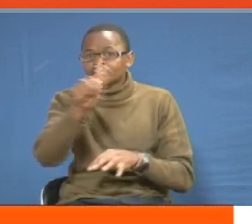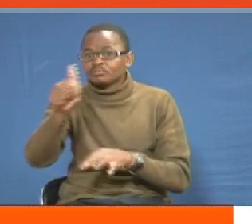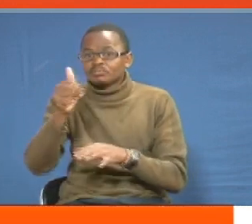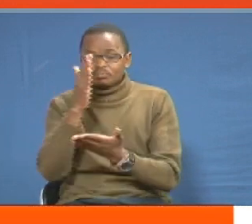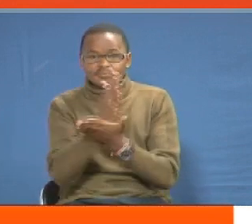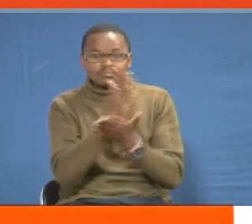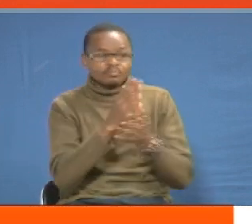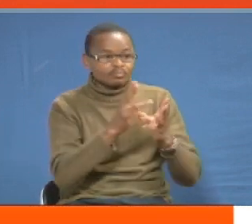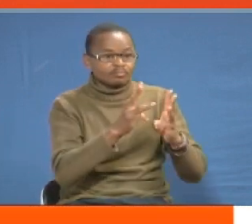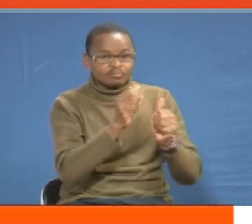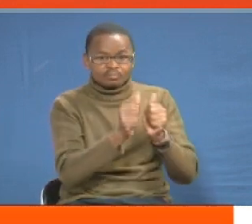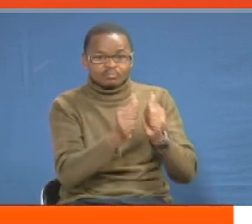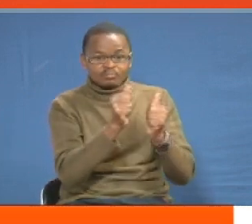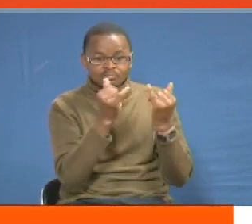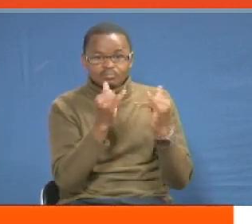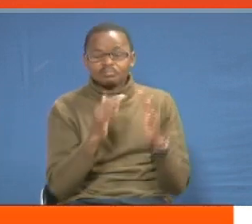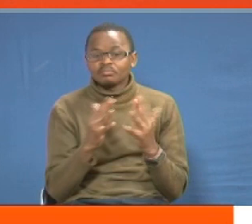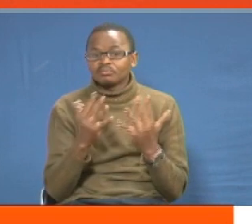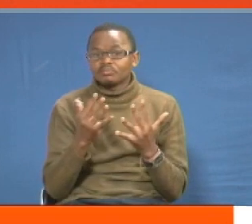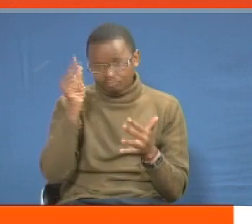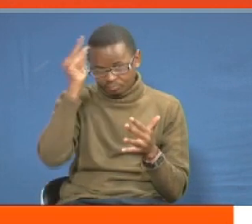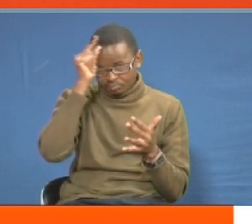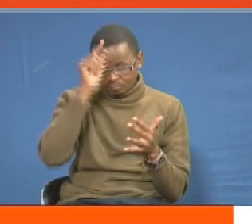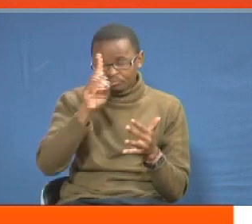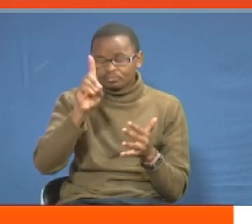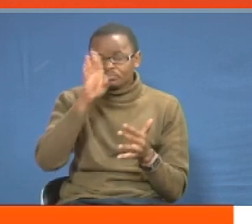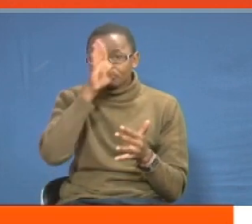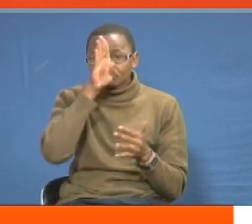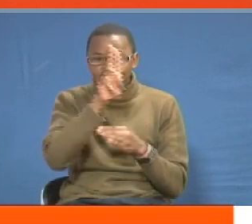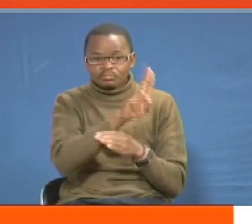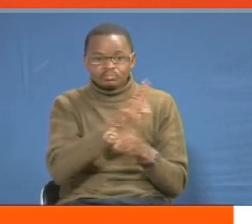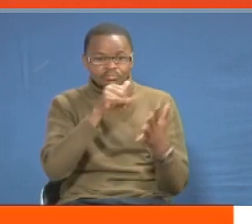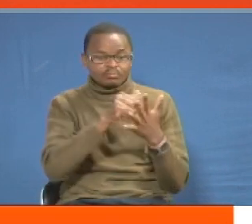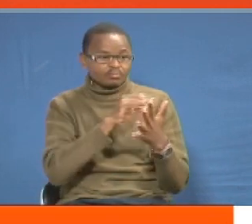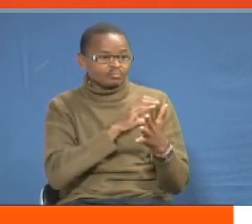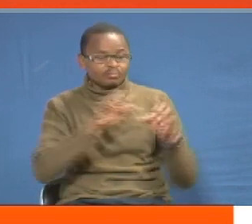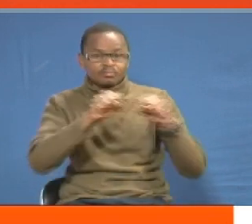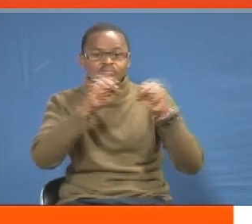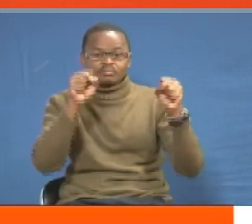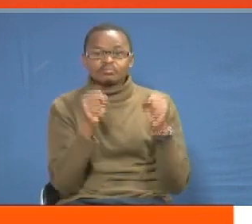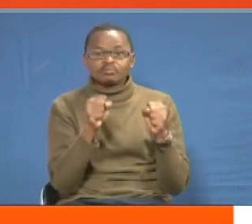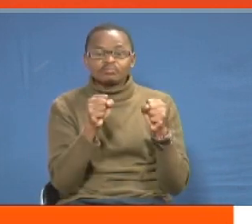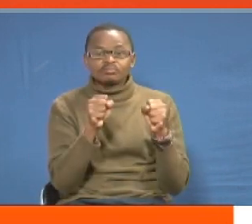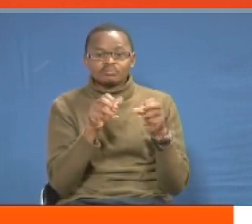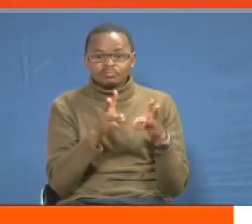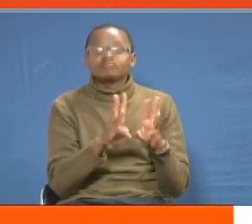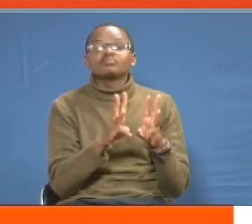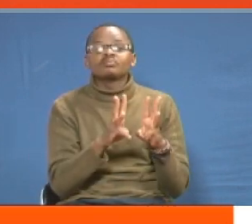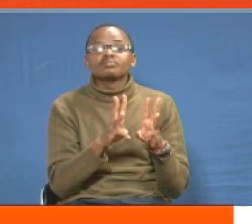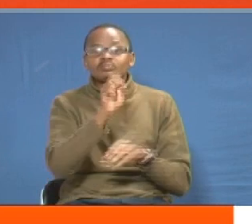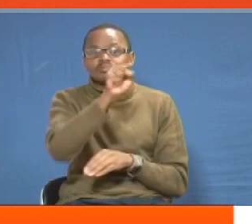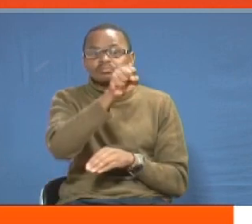another validation mechanism, which is now how the government should be able to utilize its own systems,